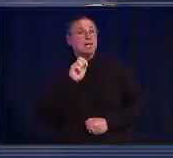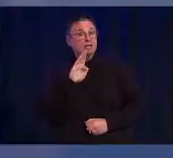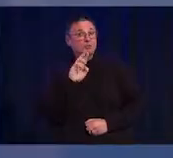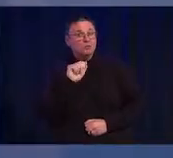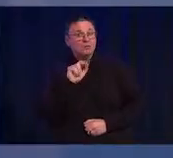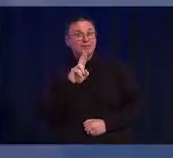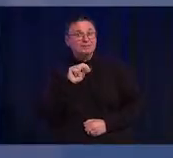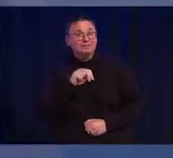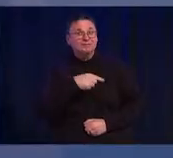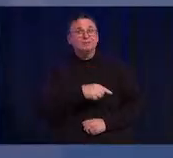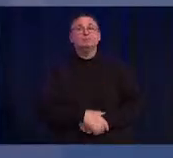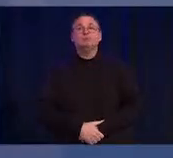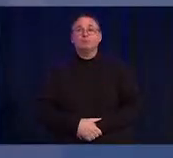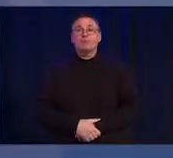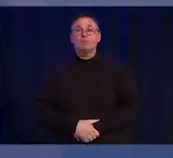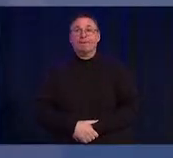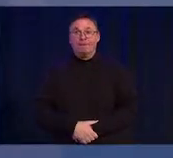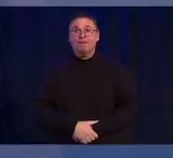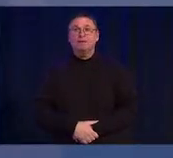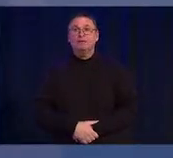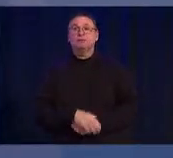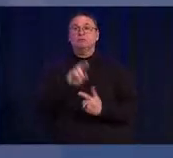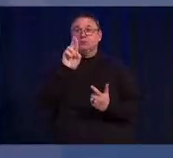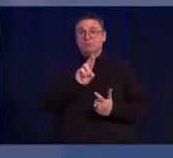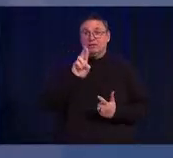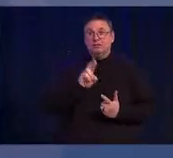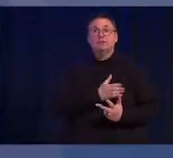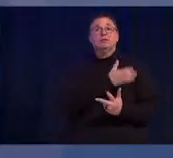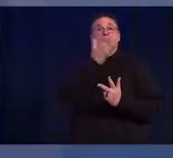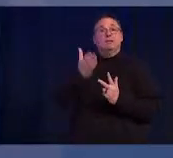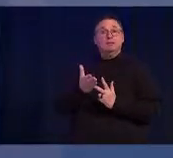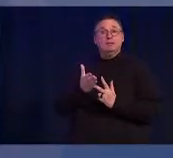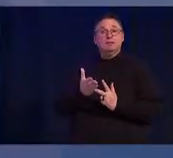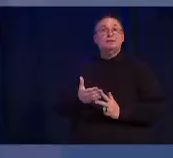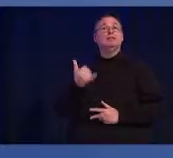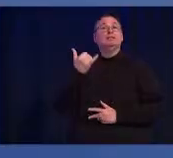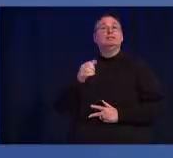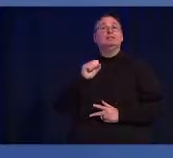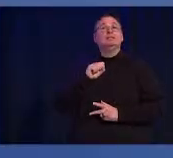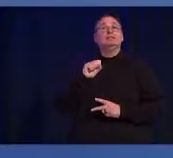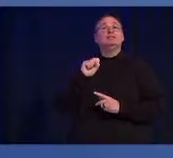The third candidate is software engineer and Libertarian nominee Donald Rainwater.